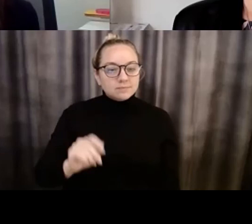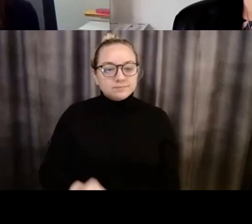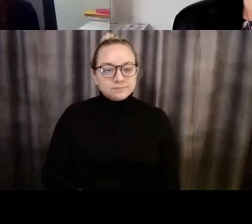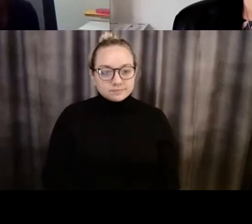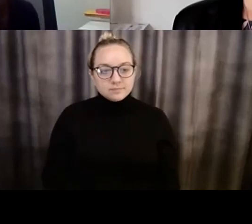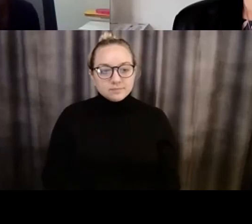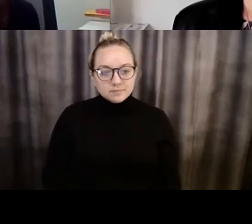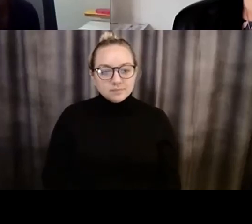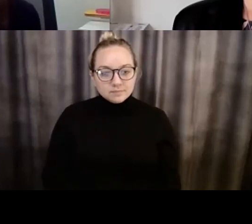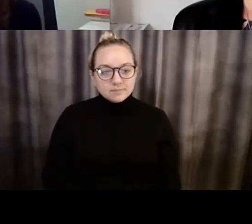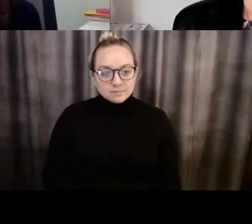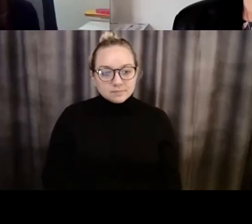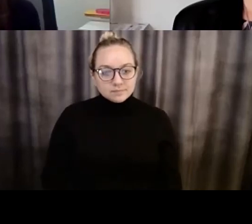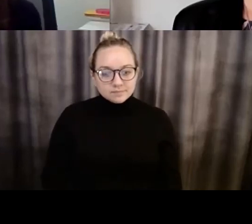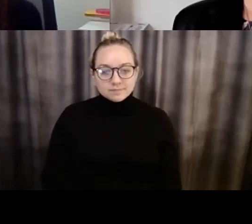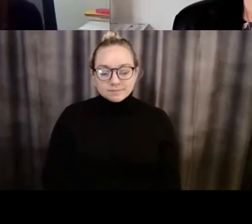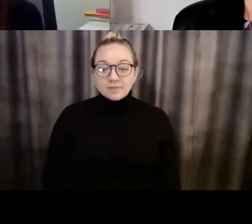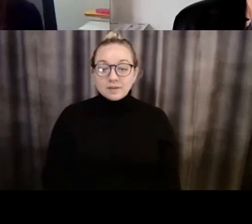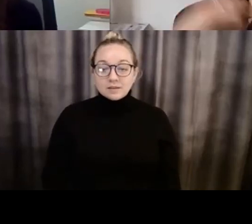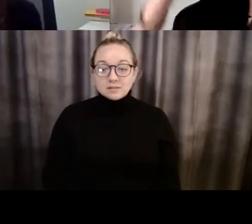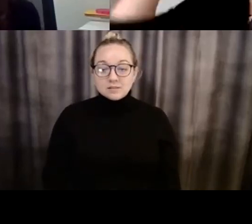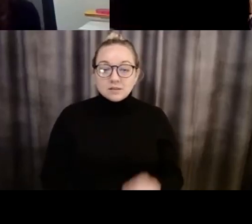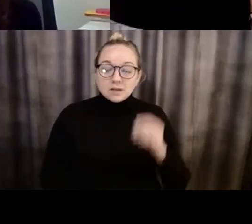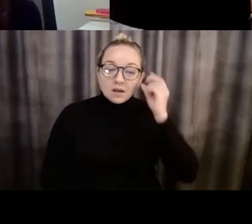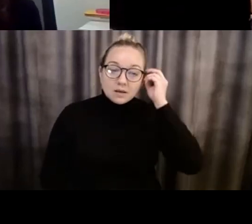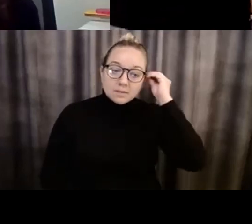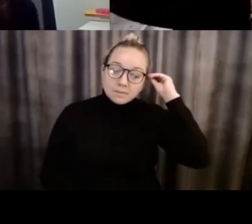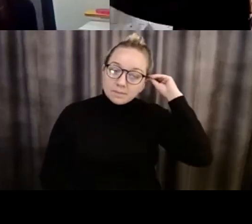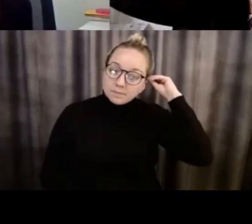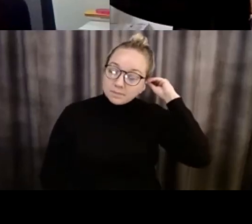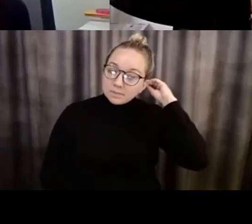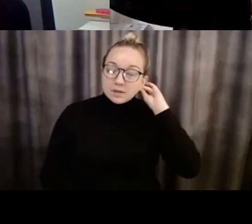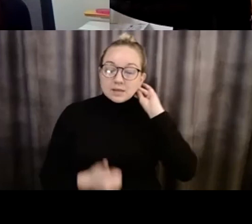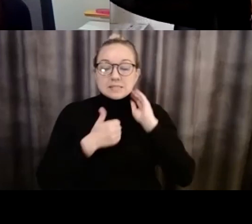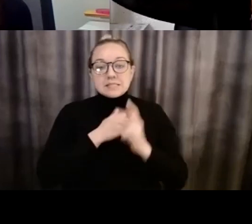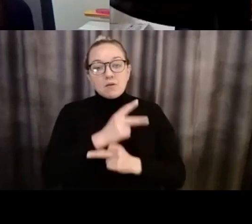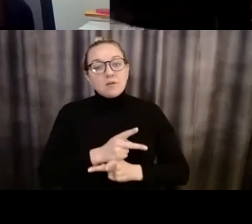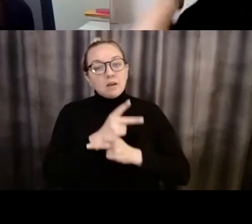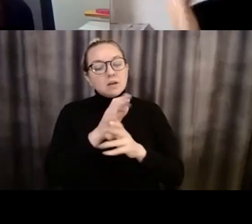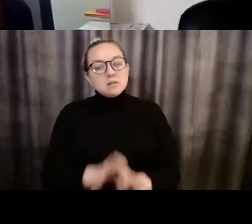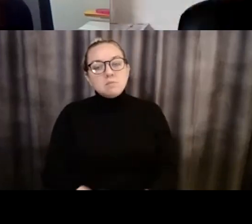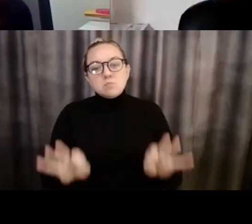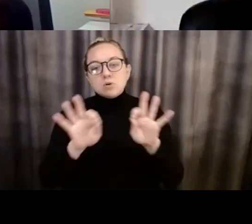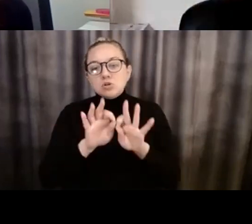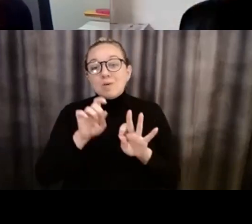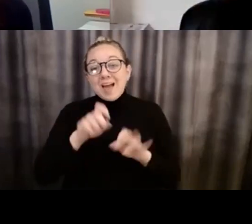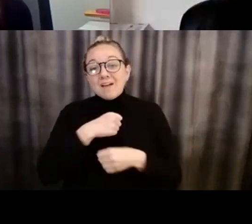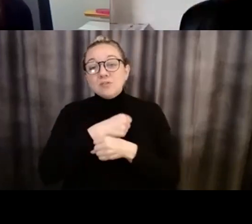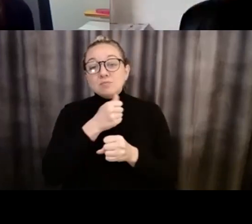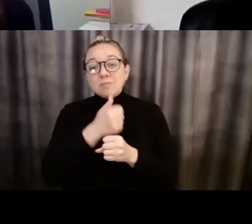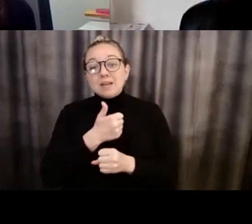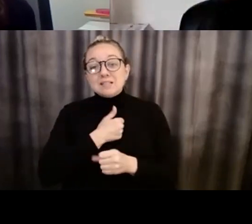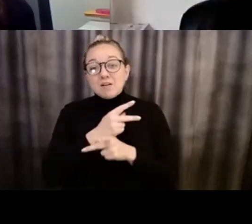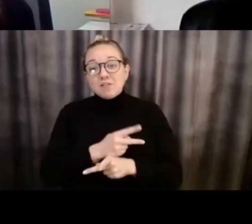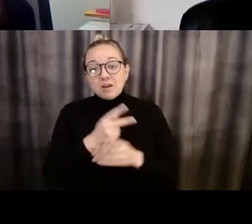but self-care, prioritizing self-care. I think that's what many of us have recognized and realized